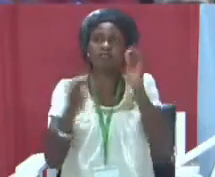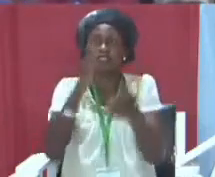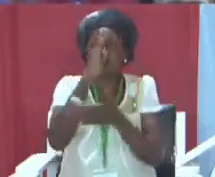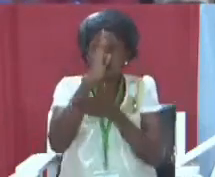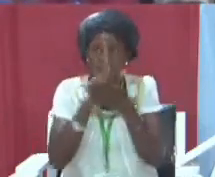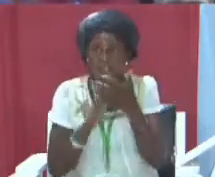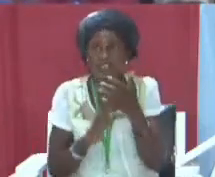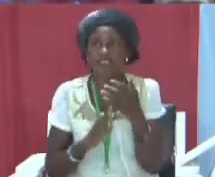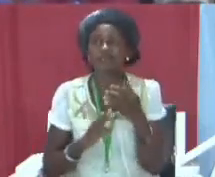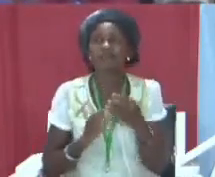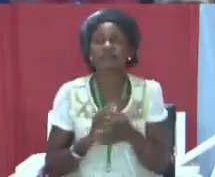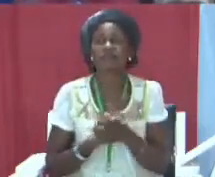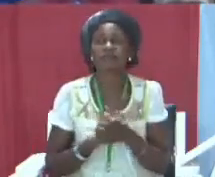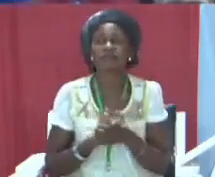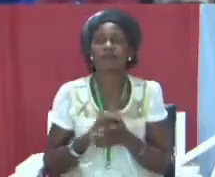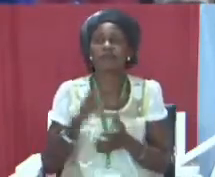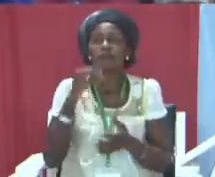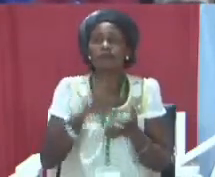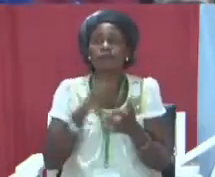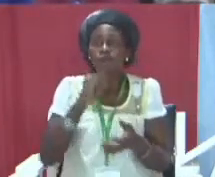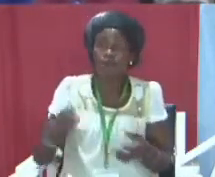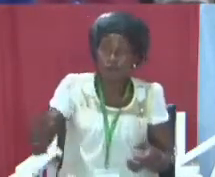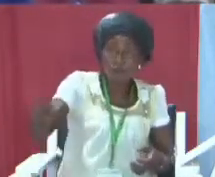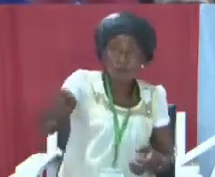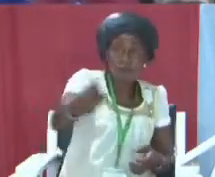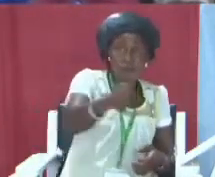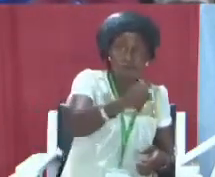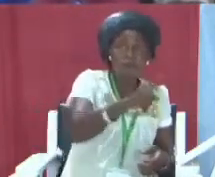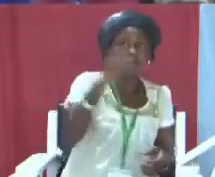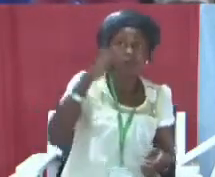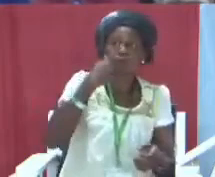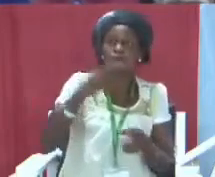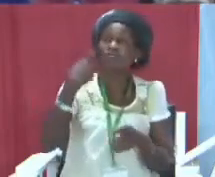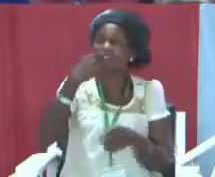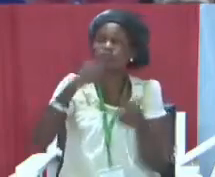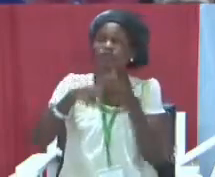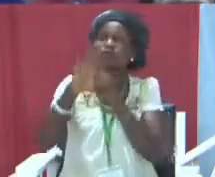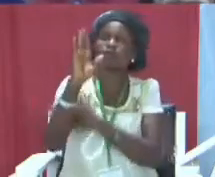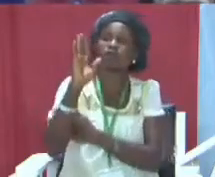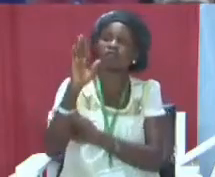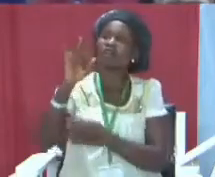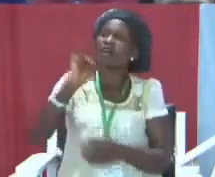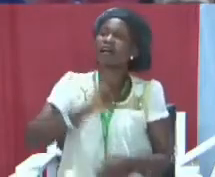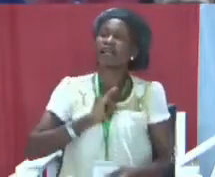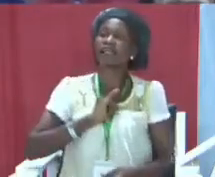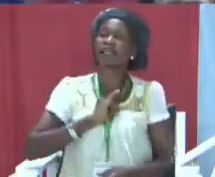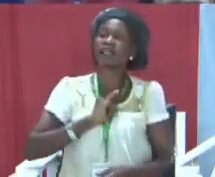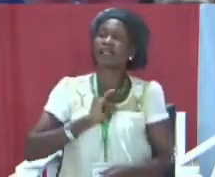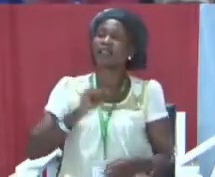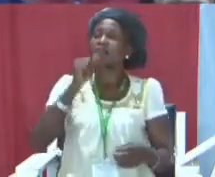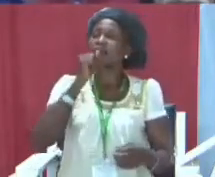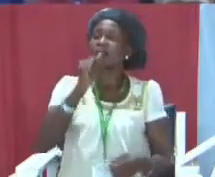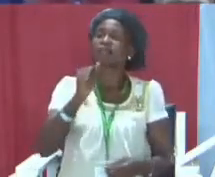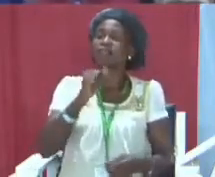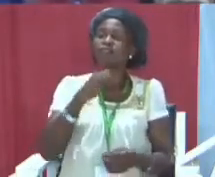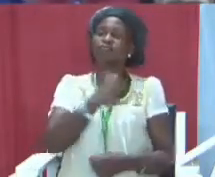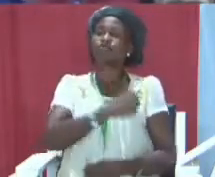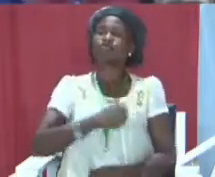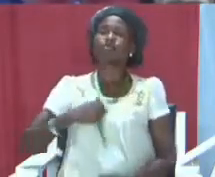humility. It is you who will say to God, I am